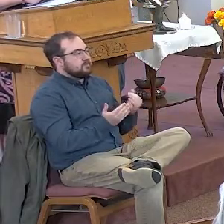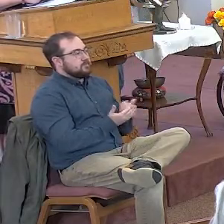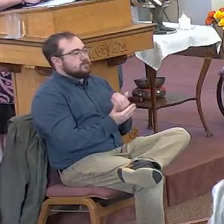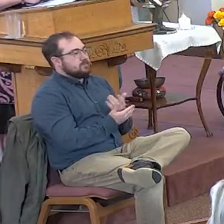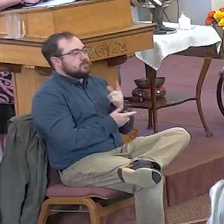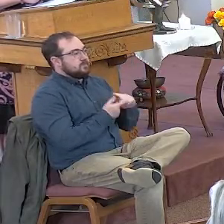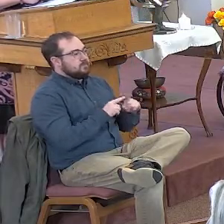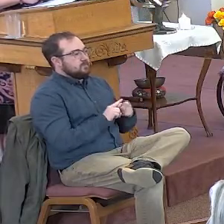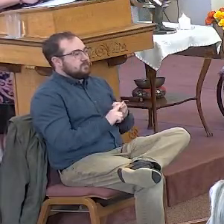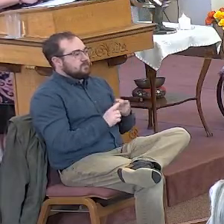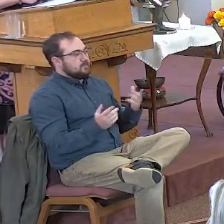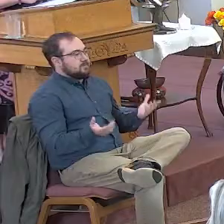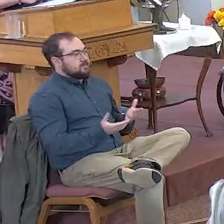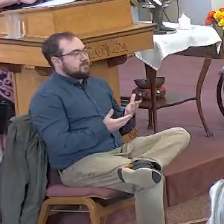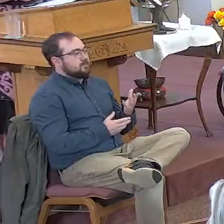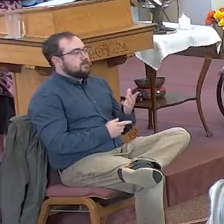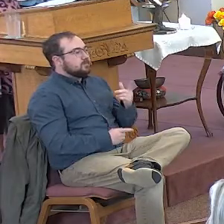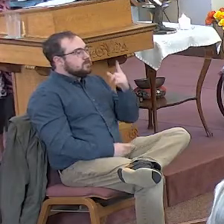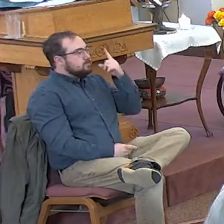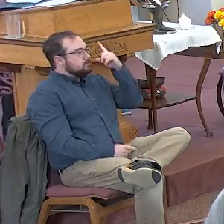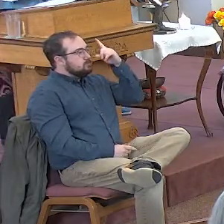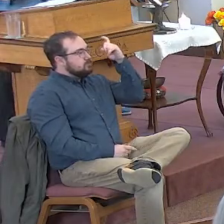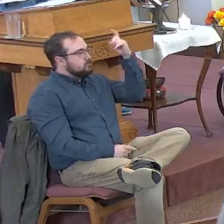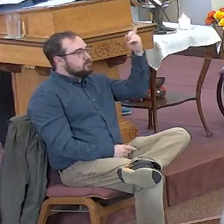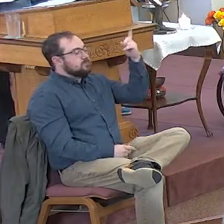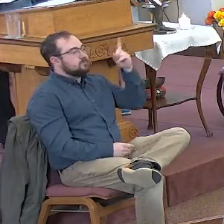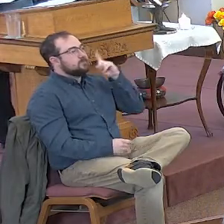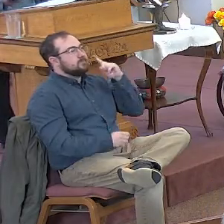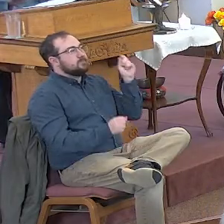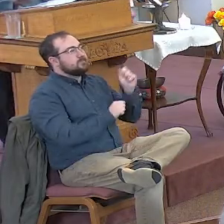and may you dream of a bright tomorrow.